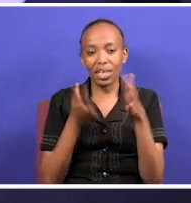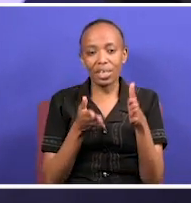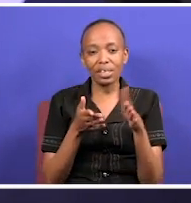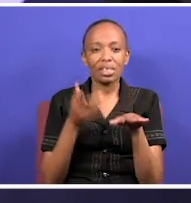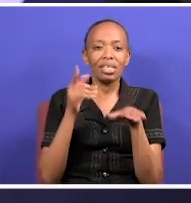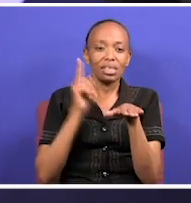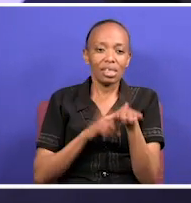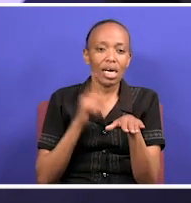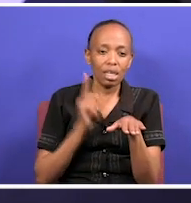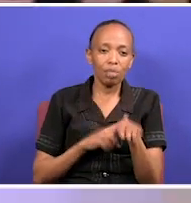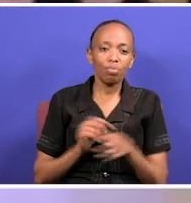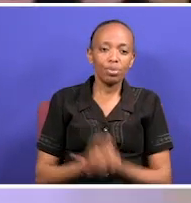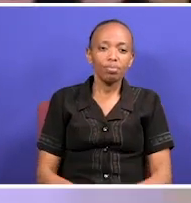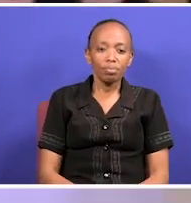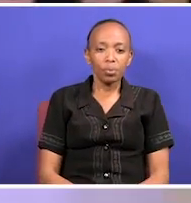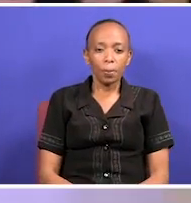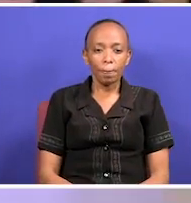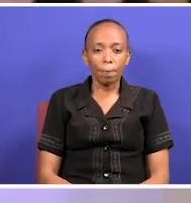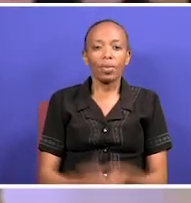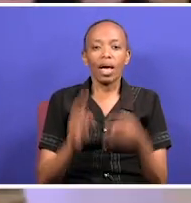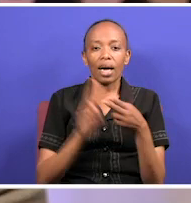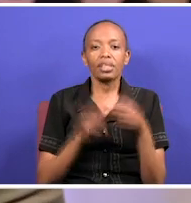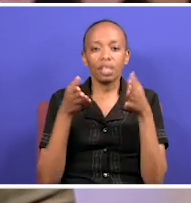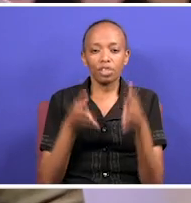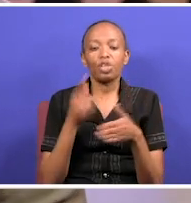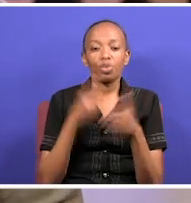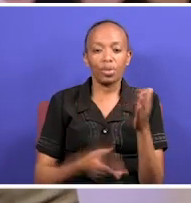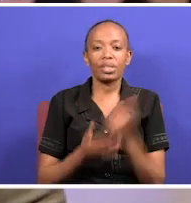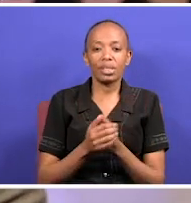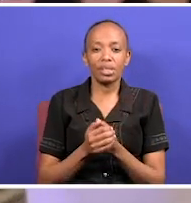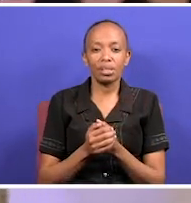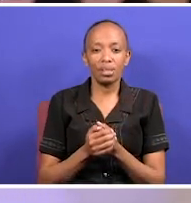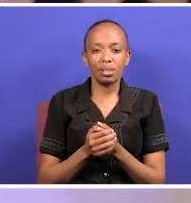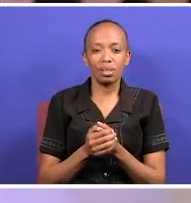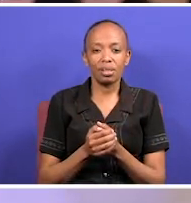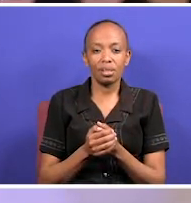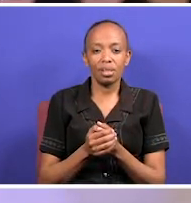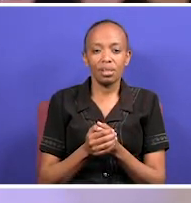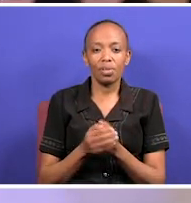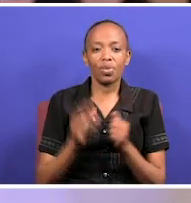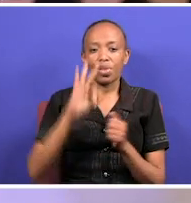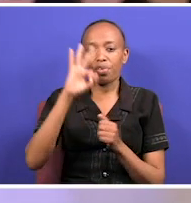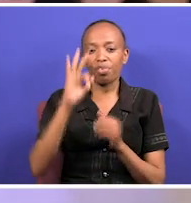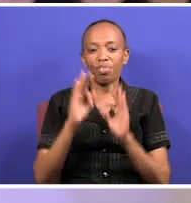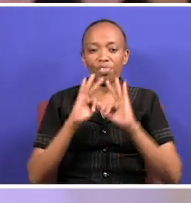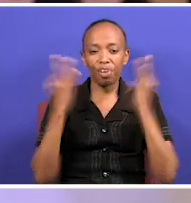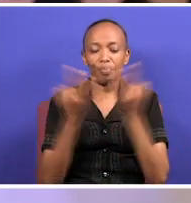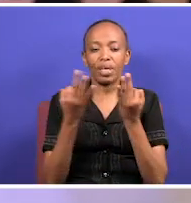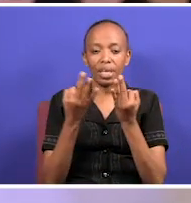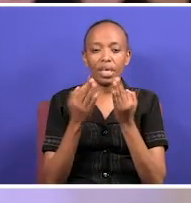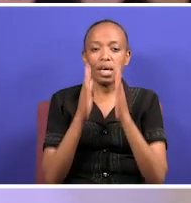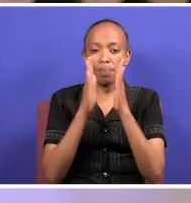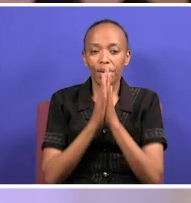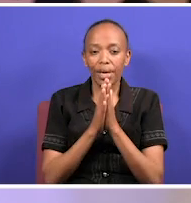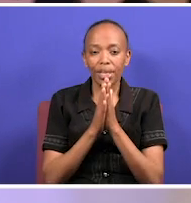local time. Our hashtag today is hashtag the family that prays.